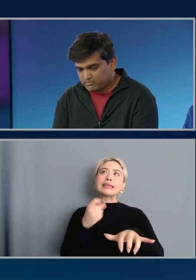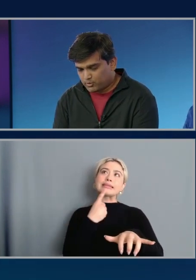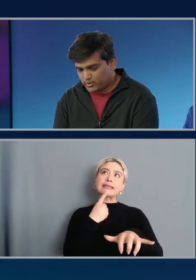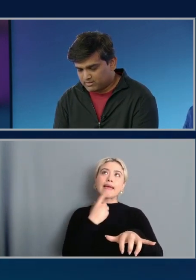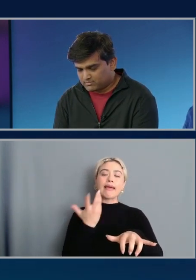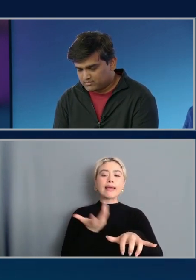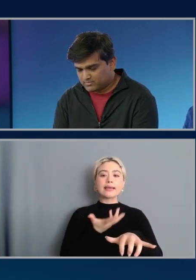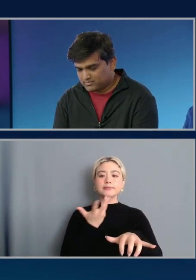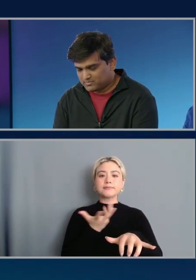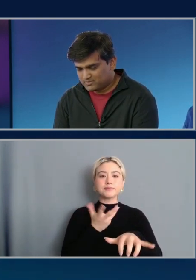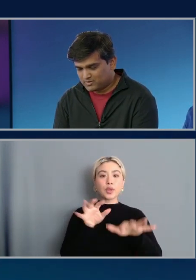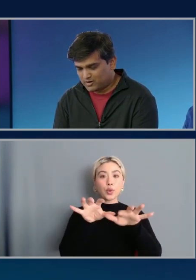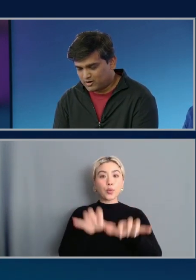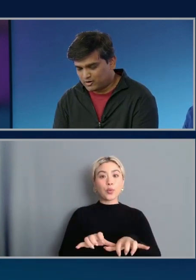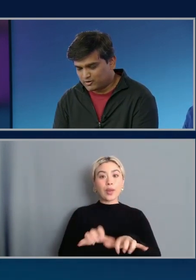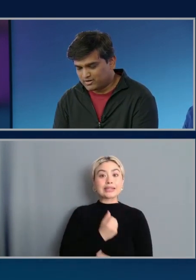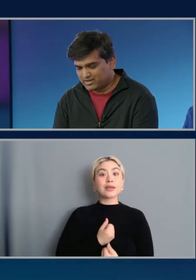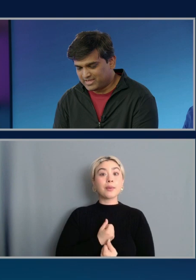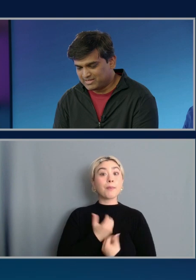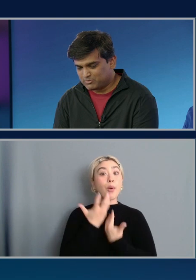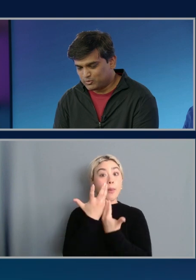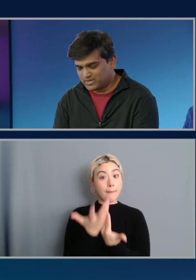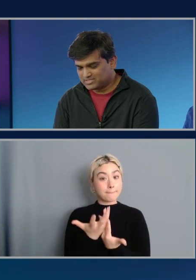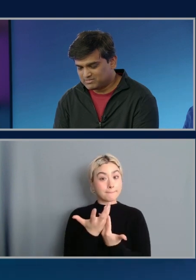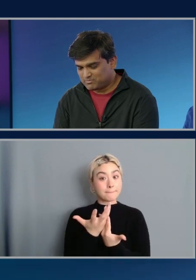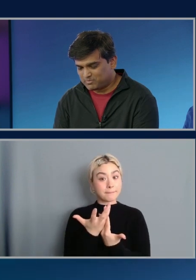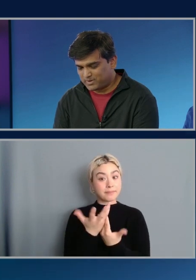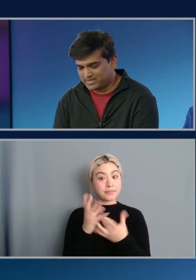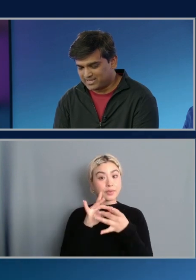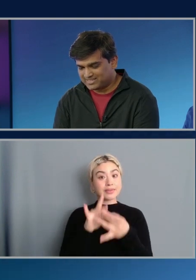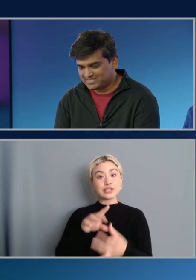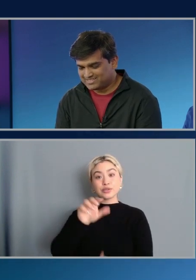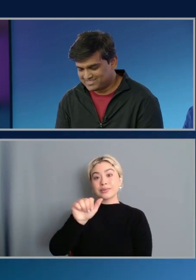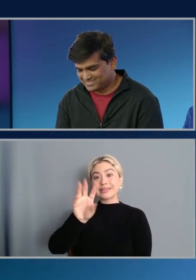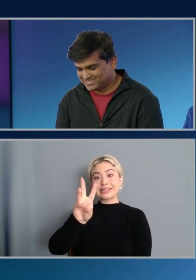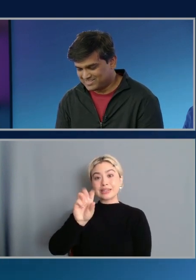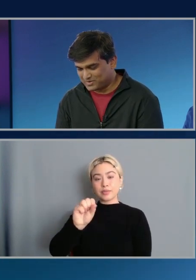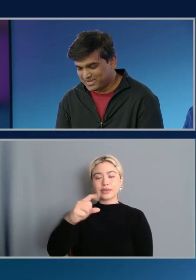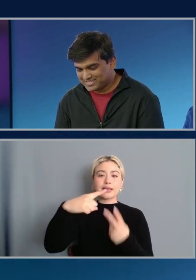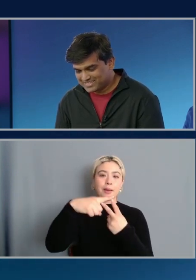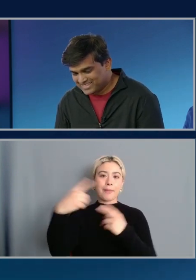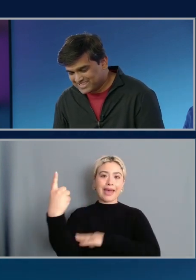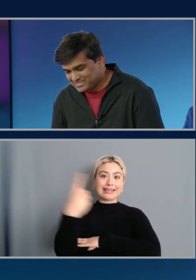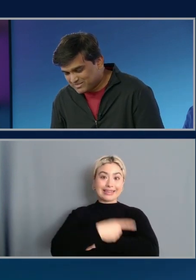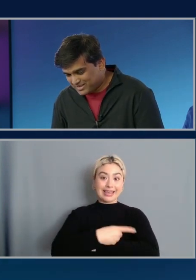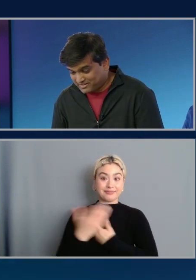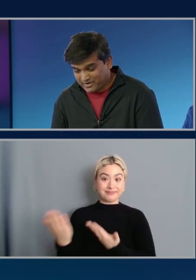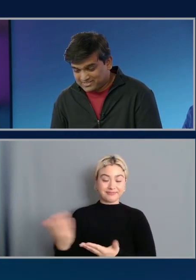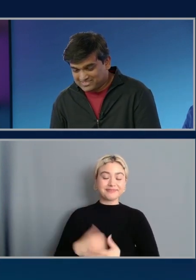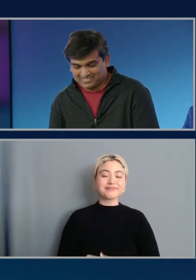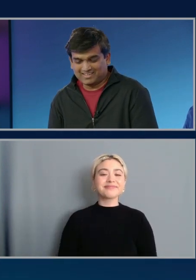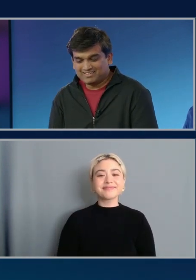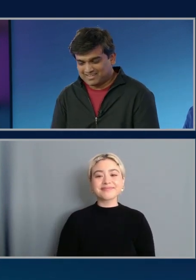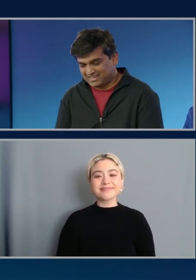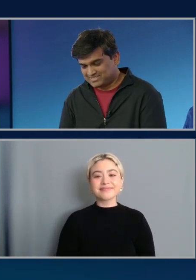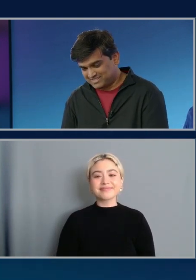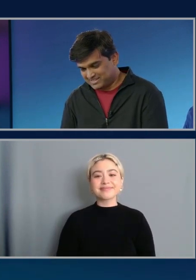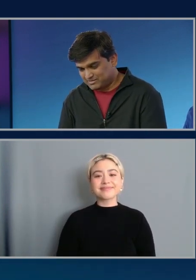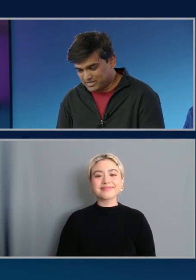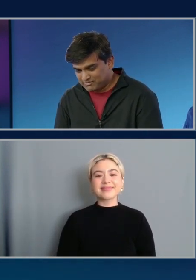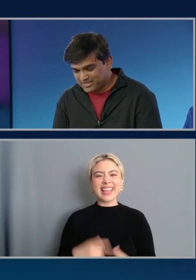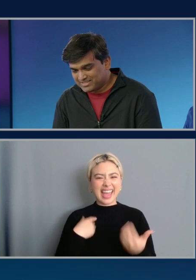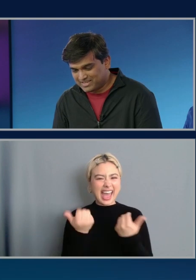write a poem on AWS Pi Day. Okay. Okay. I tried this